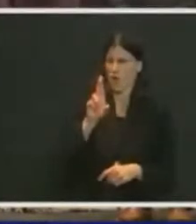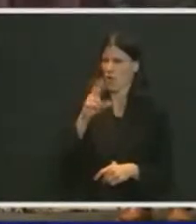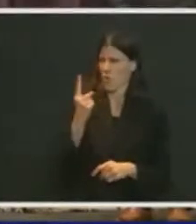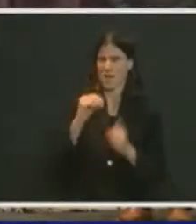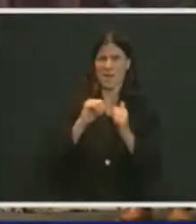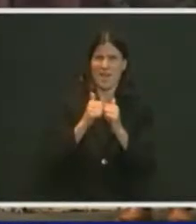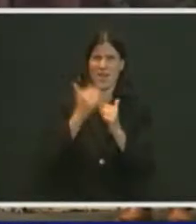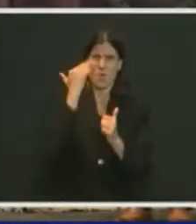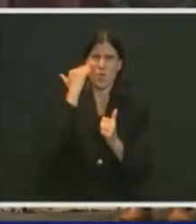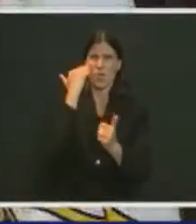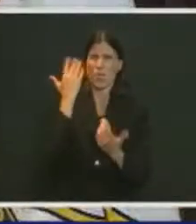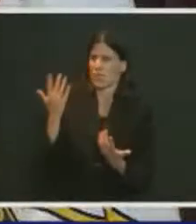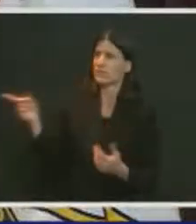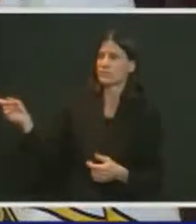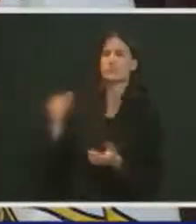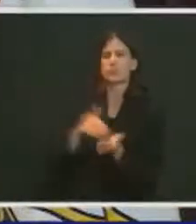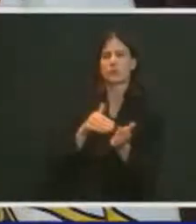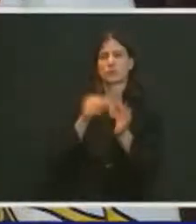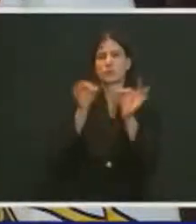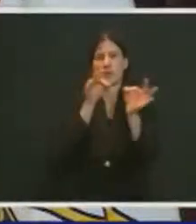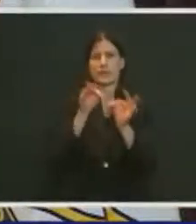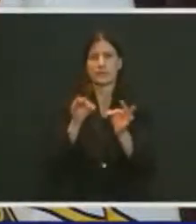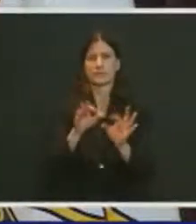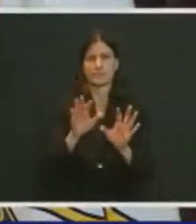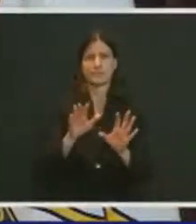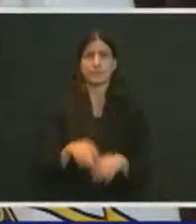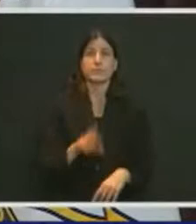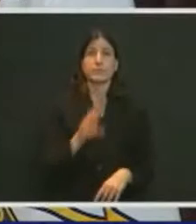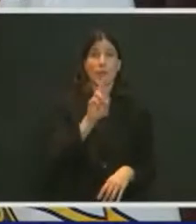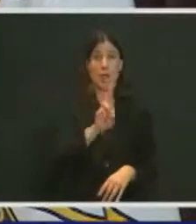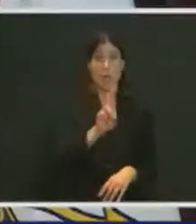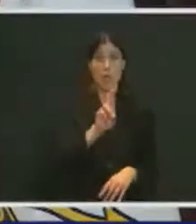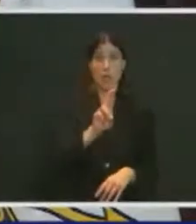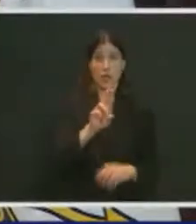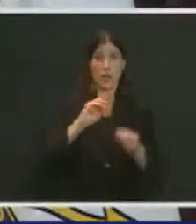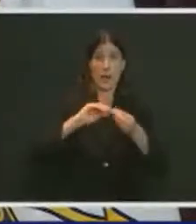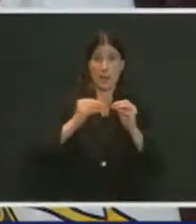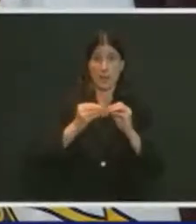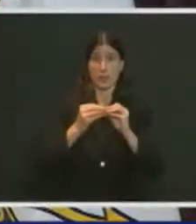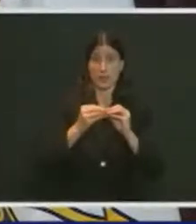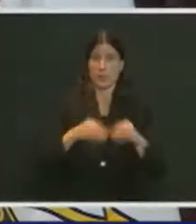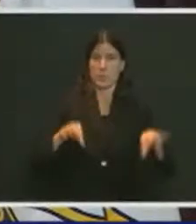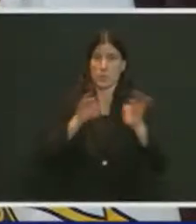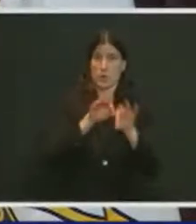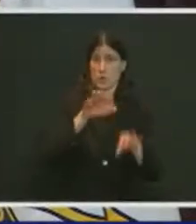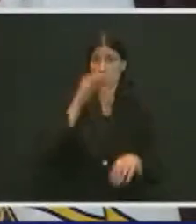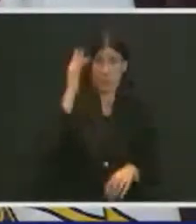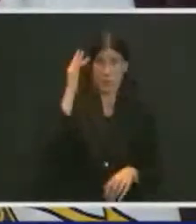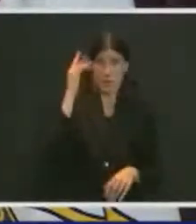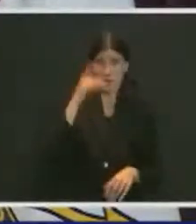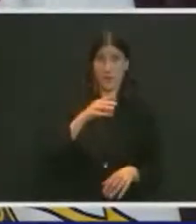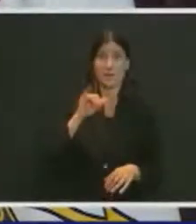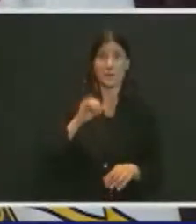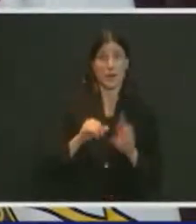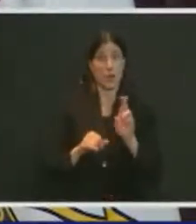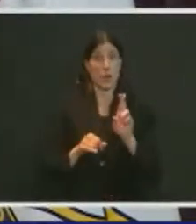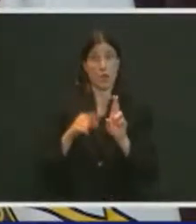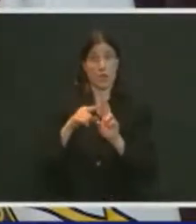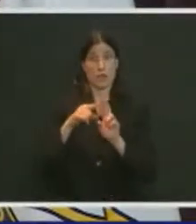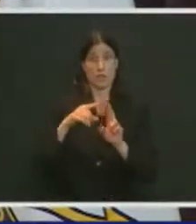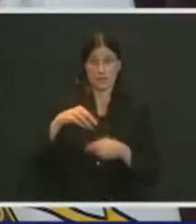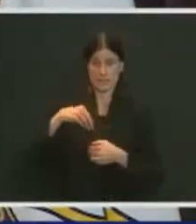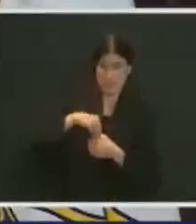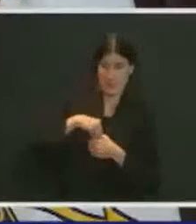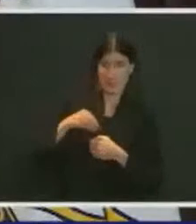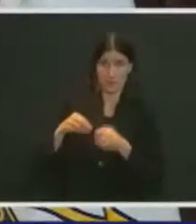valuable measure to have because understanding the spread rate is important, and the governor shared how